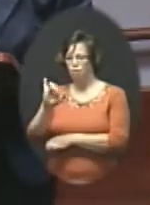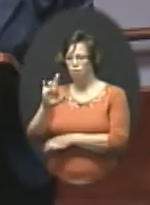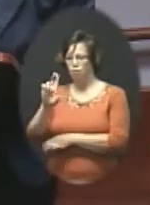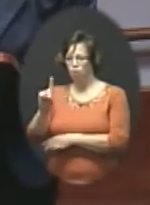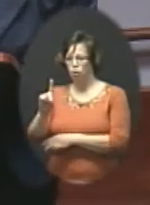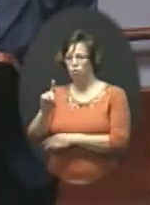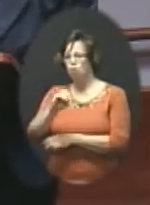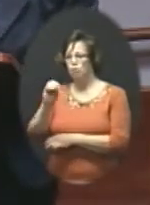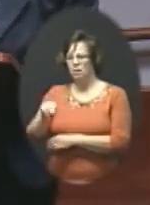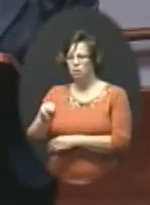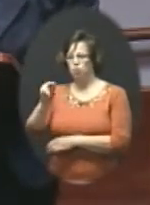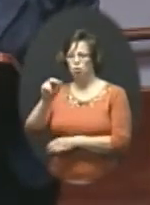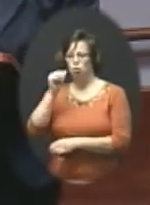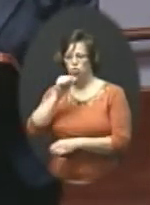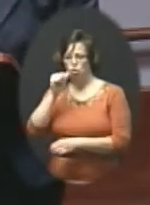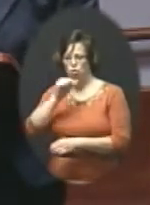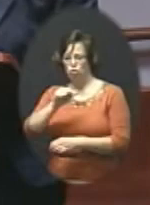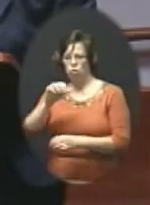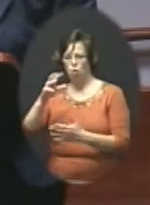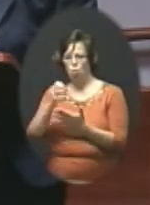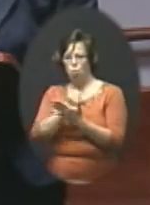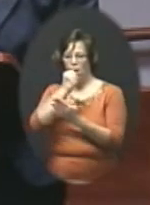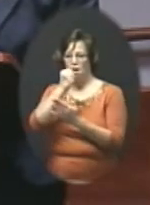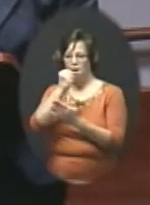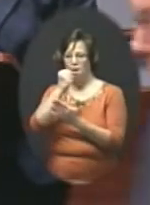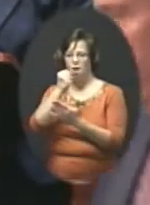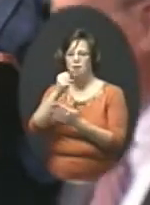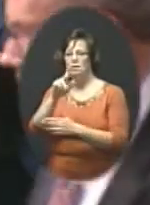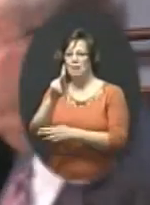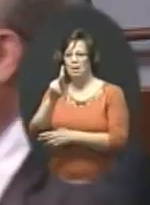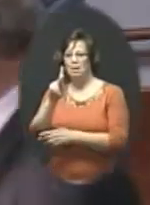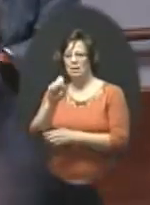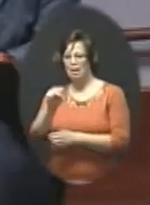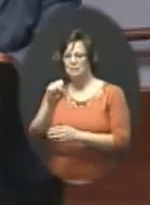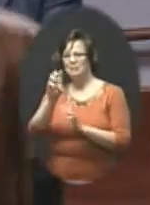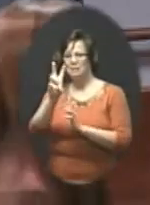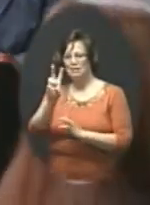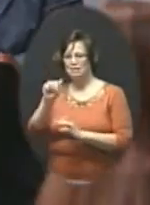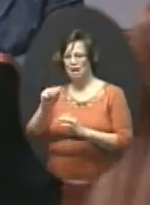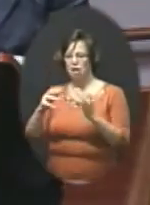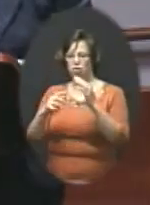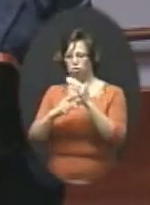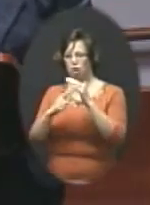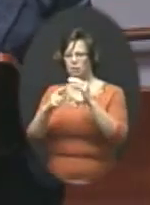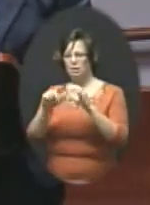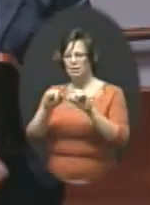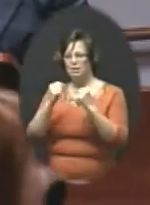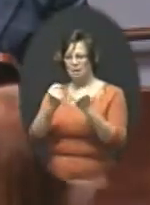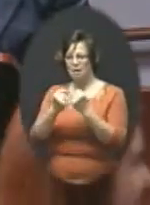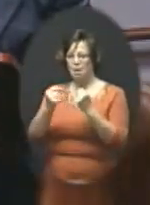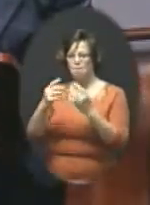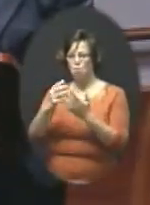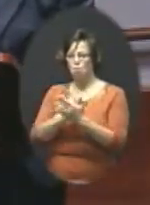The Olathe North girls won the Kansas Class 6A State Championship. The team won the team title over second place Topeka Washburn Rural